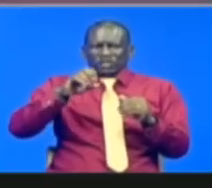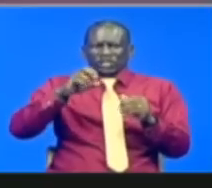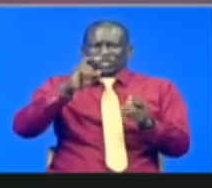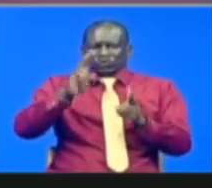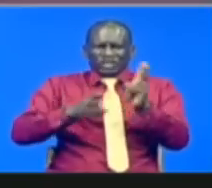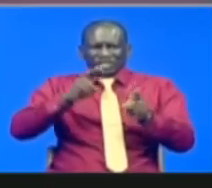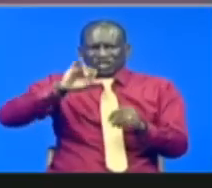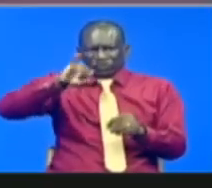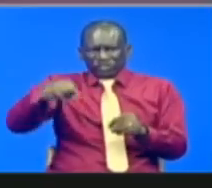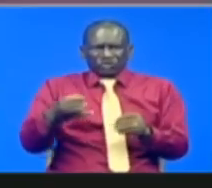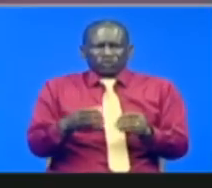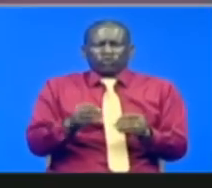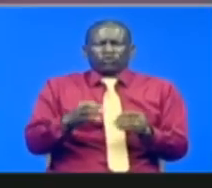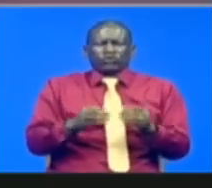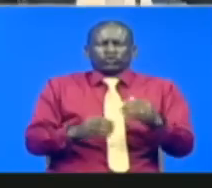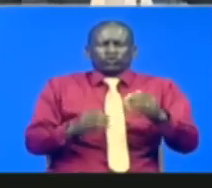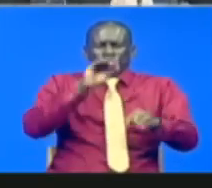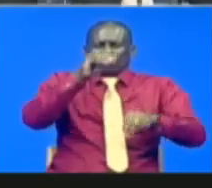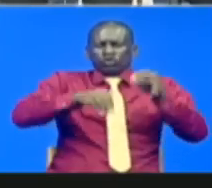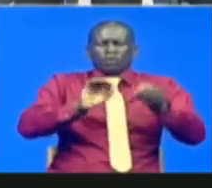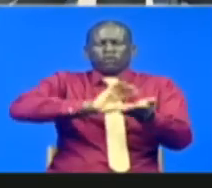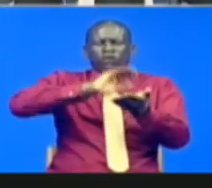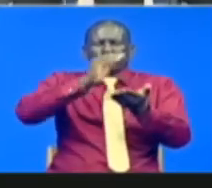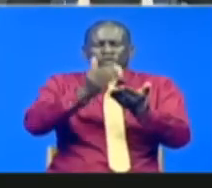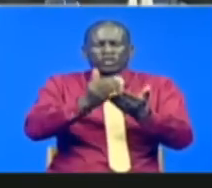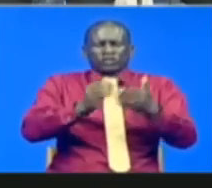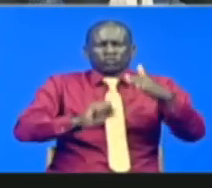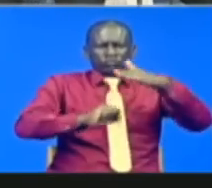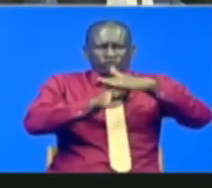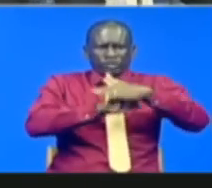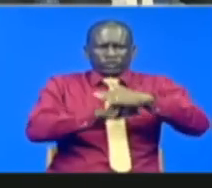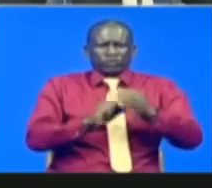to rest on the 19th of January in his Kisumu home.